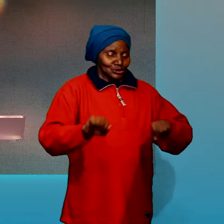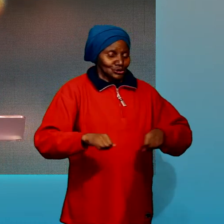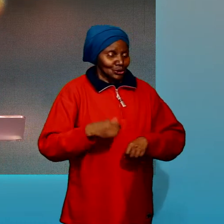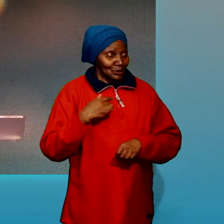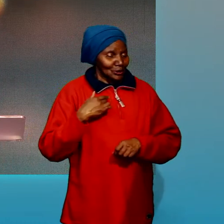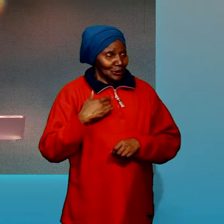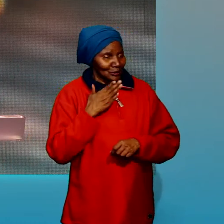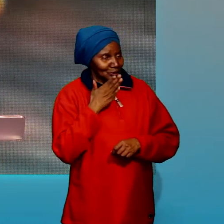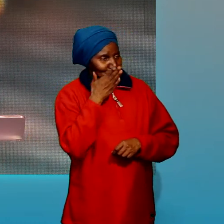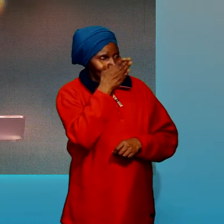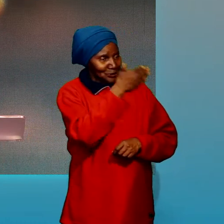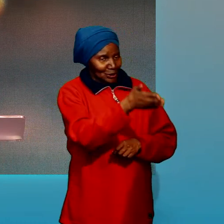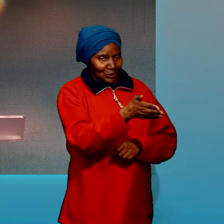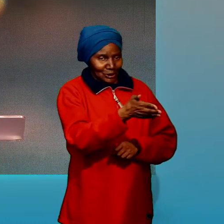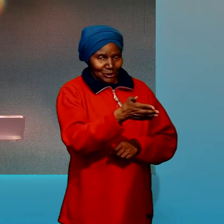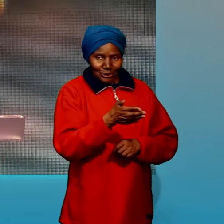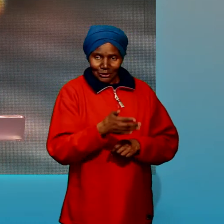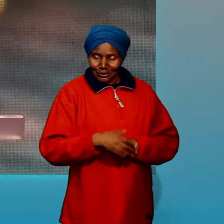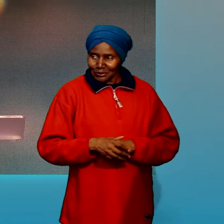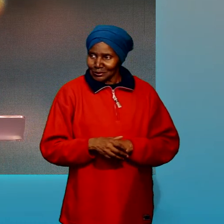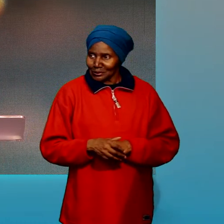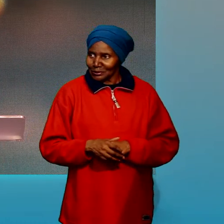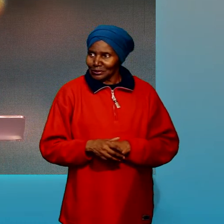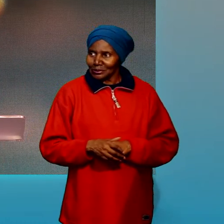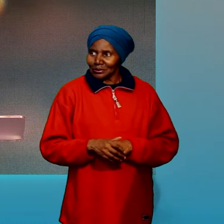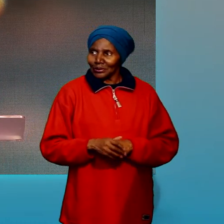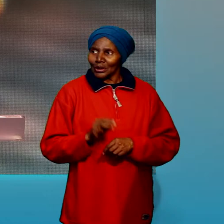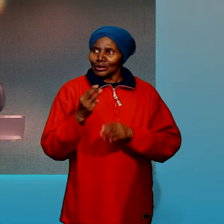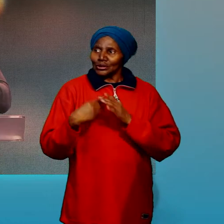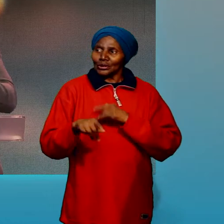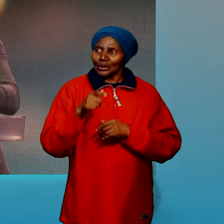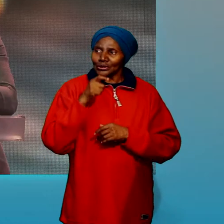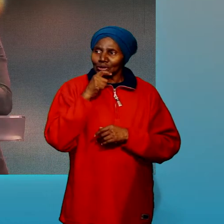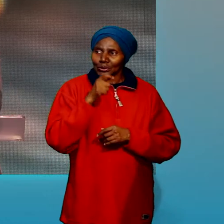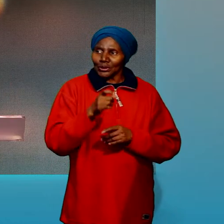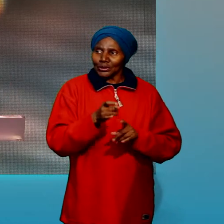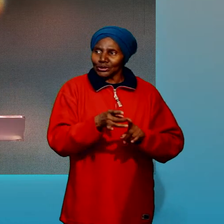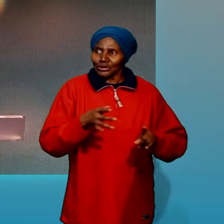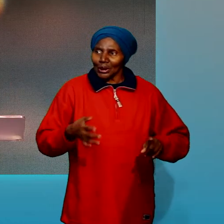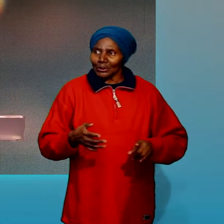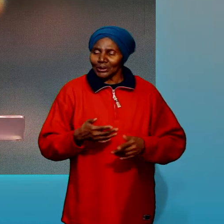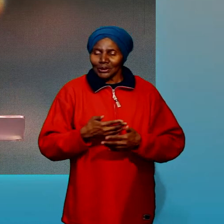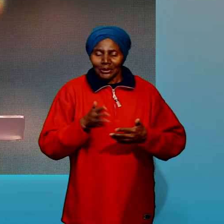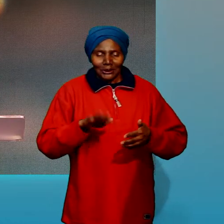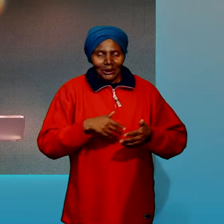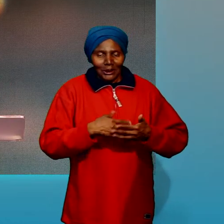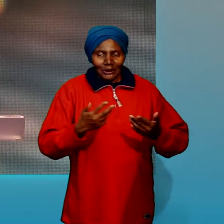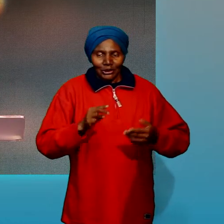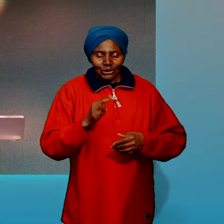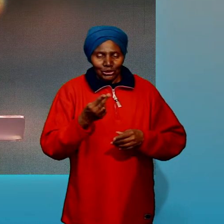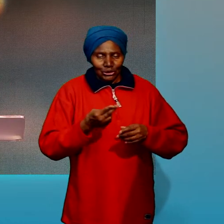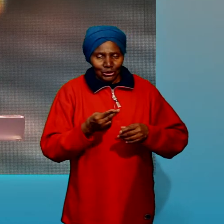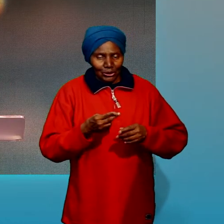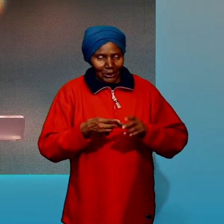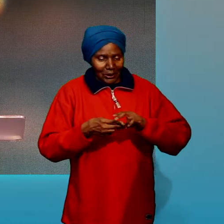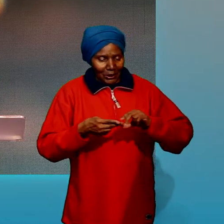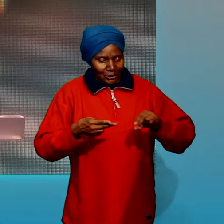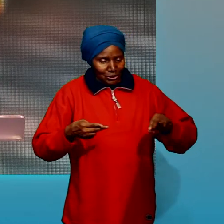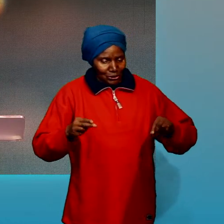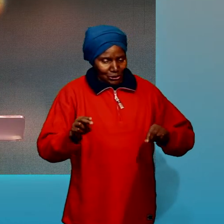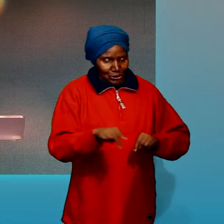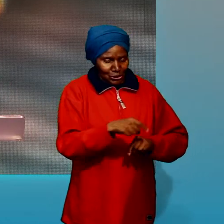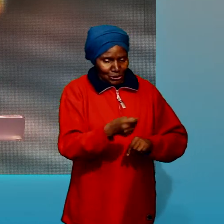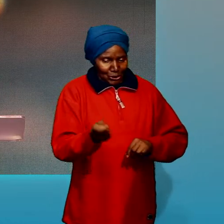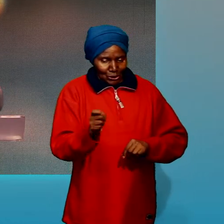Jesus Christ. This word here is sharper than any two-edged sword. It can do the work that it needs to do if you give it